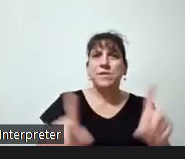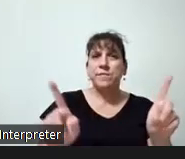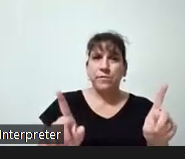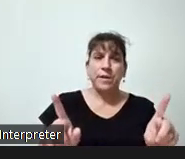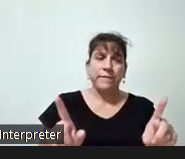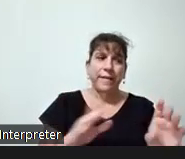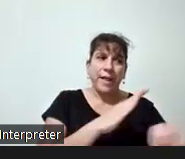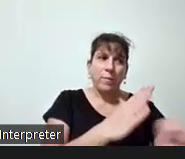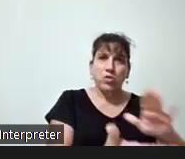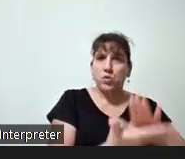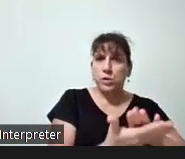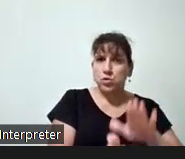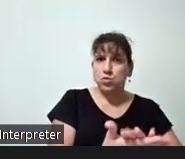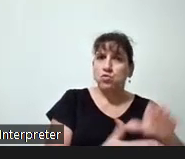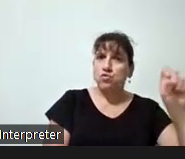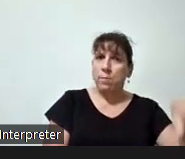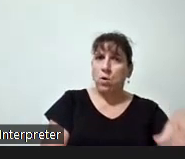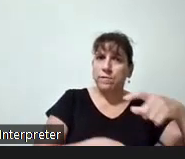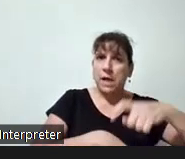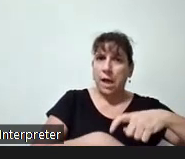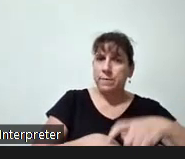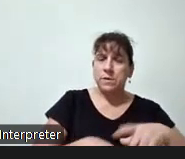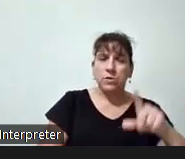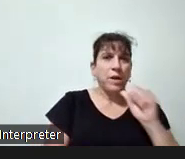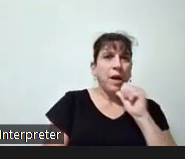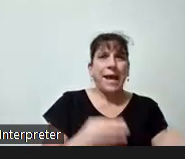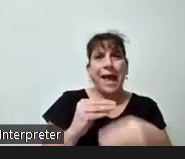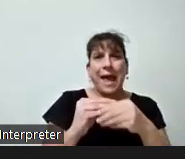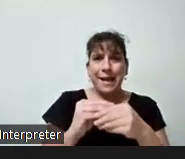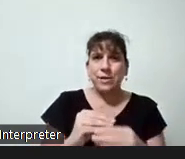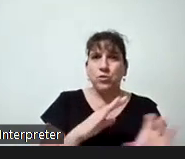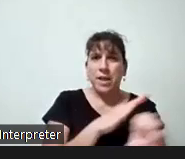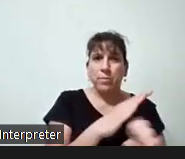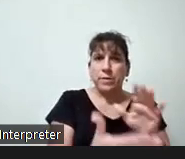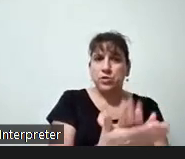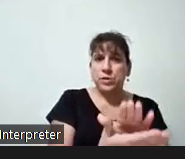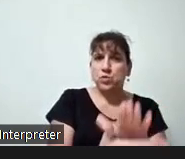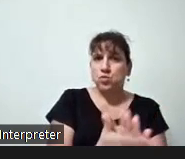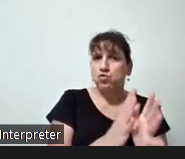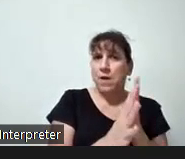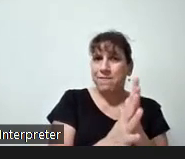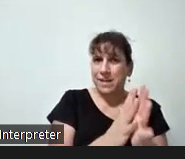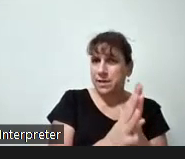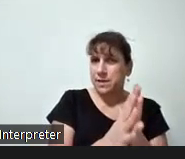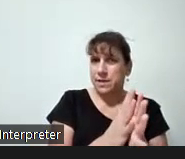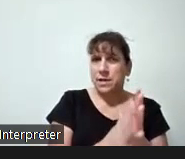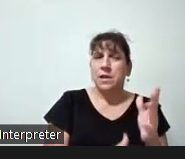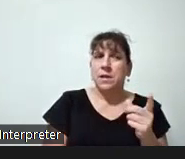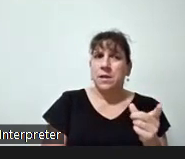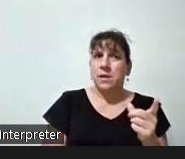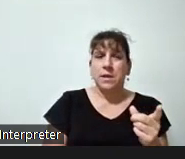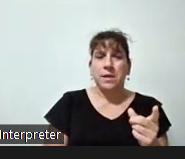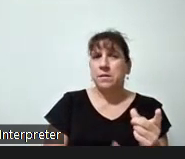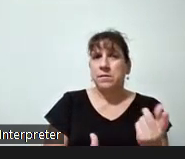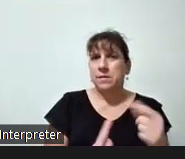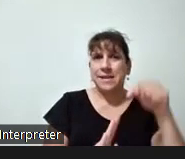the elementary school drop-off times. So we shouldn't really be adding to the elementary school traffic in a profound